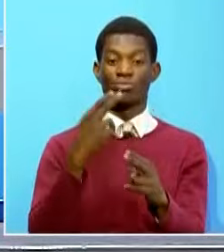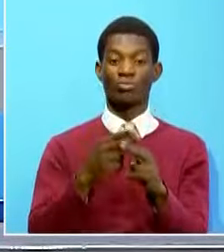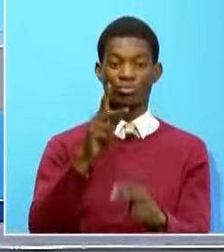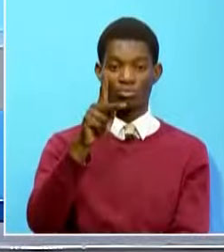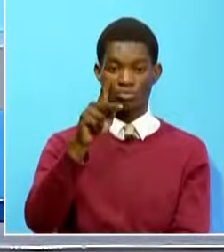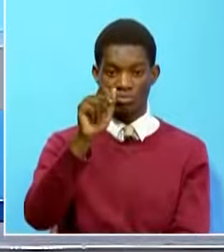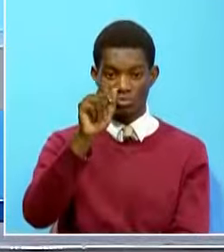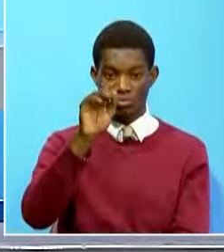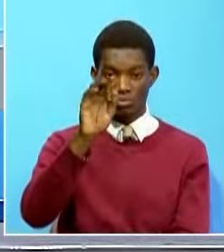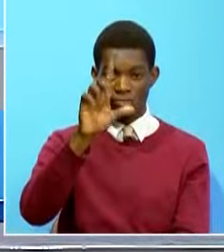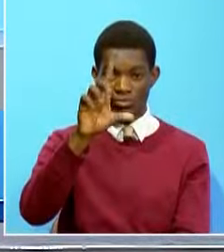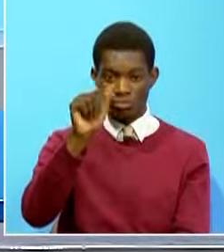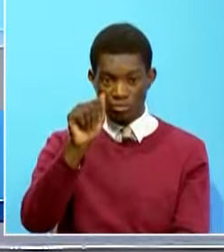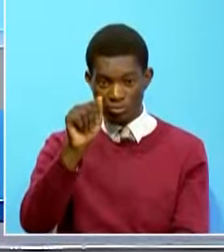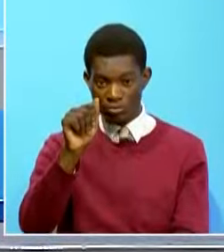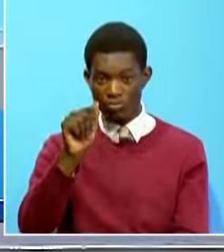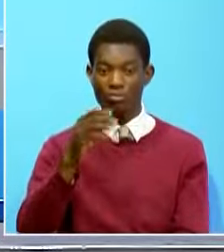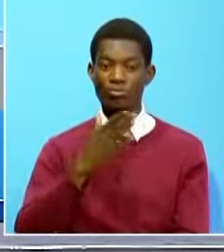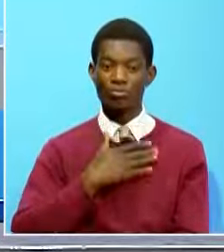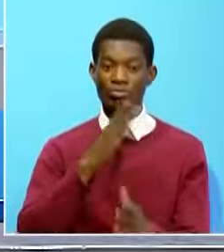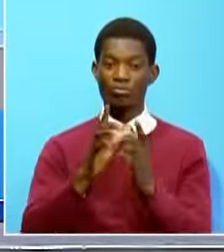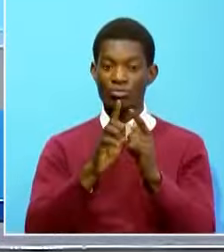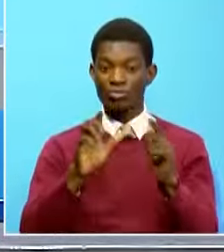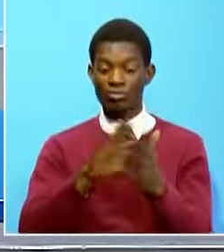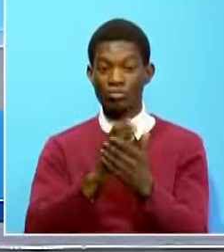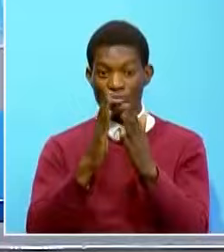Kafola Salamba, and on behalf of my sign language